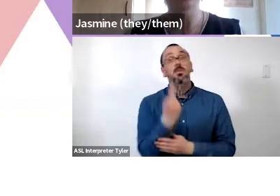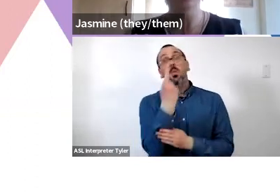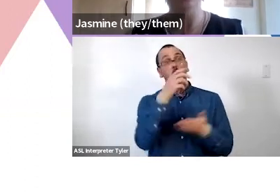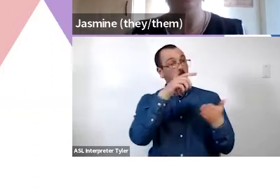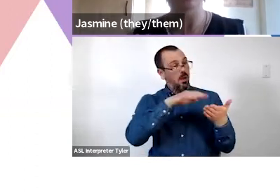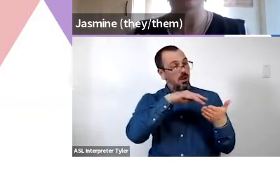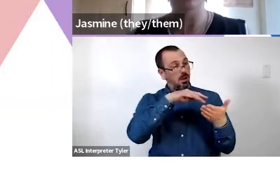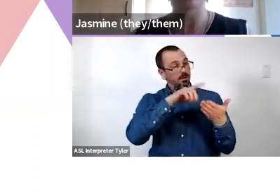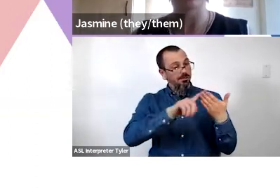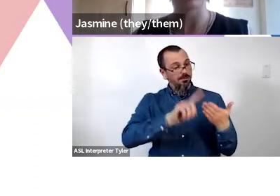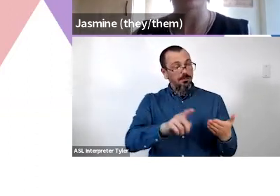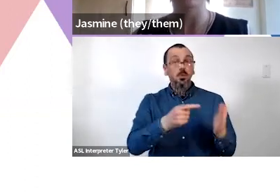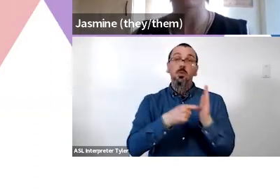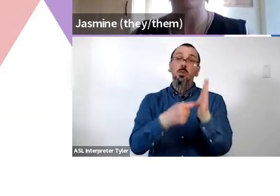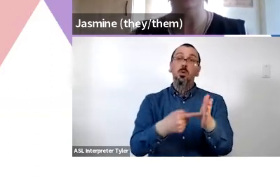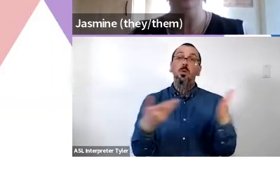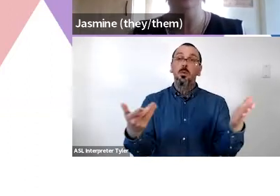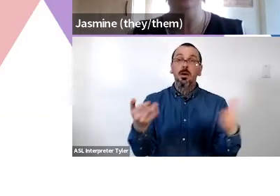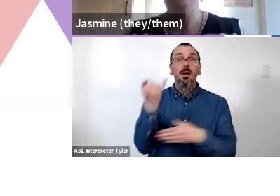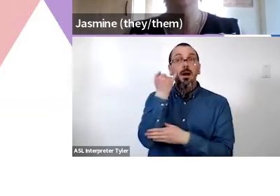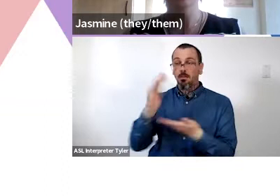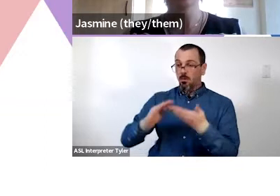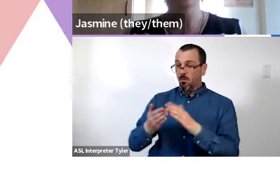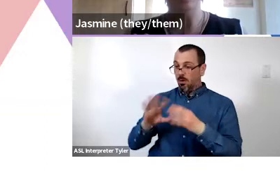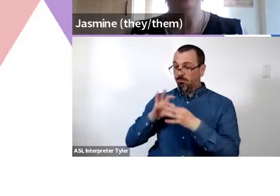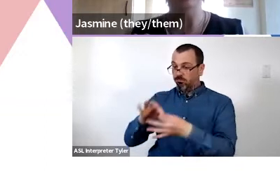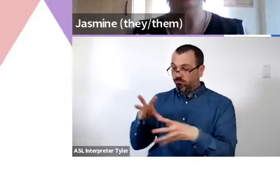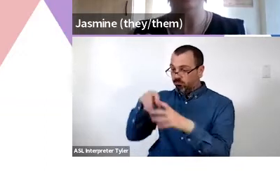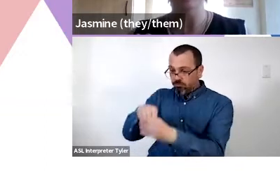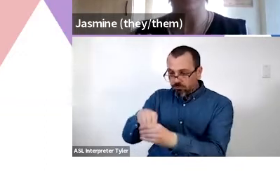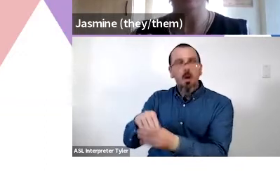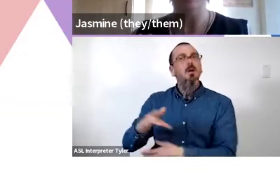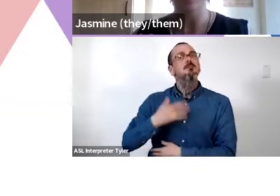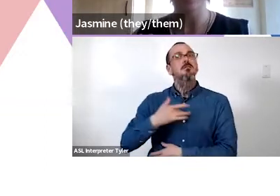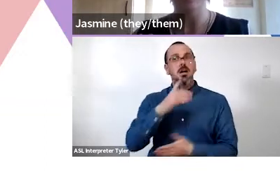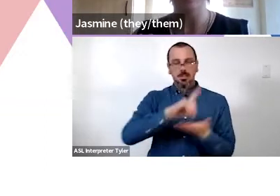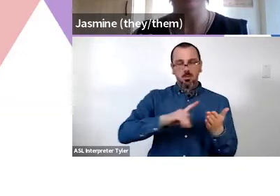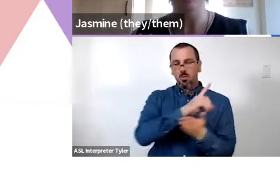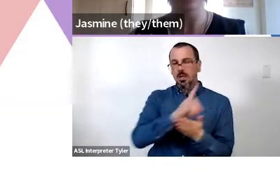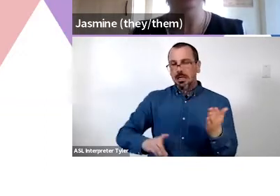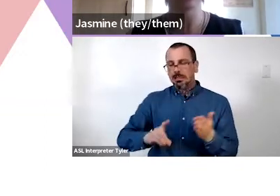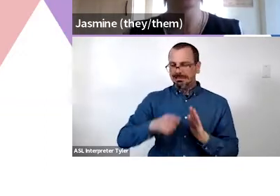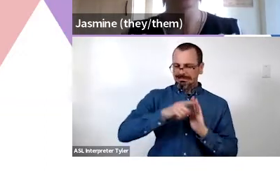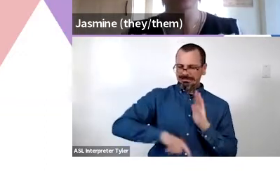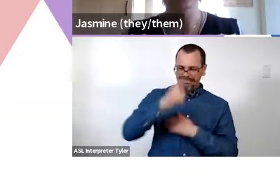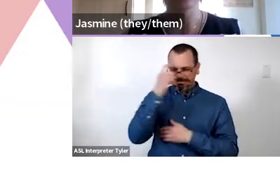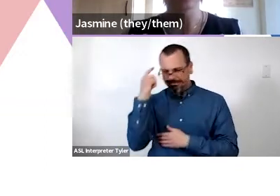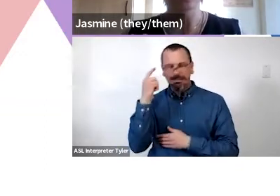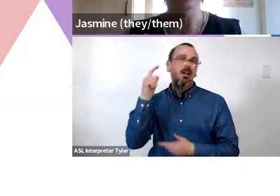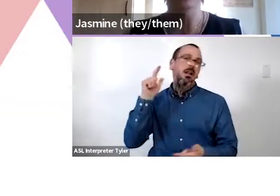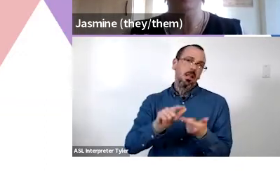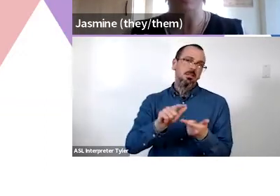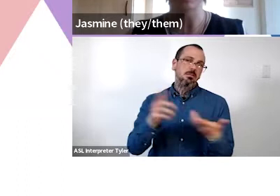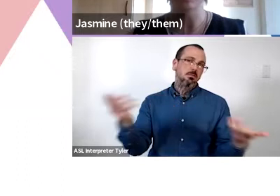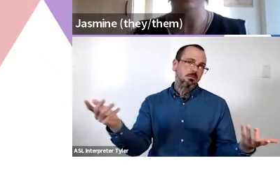in coping with the negative emotional impact of discrimination, as well as in providing them with ways to manage experiences of discrimination and ways to